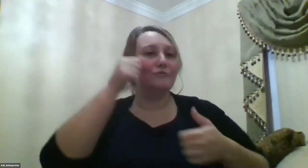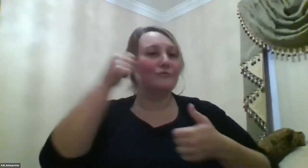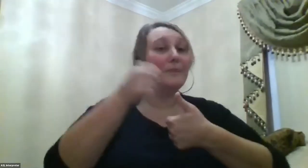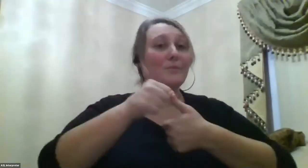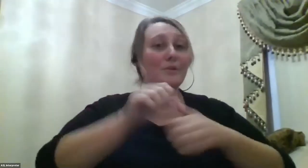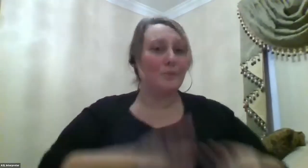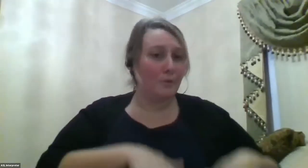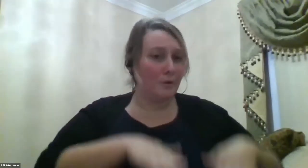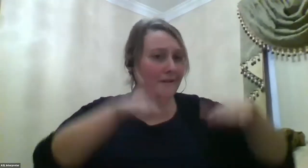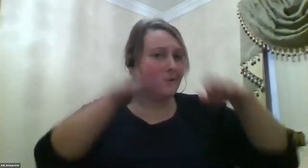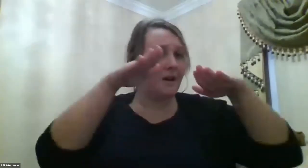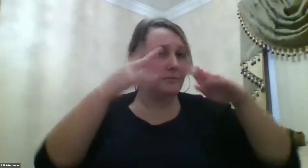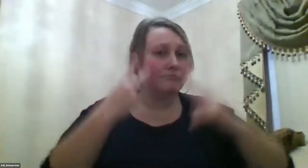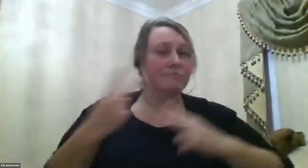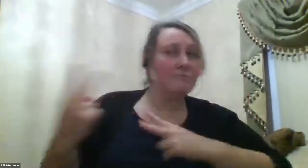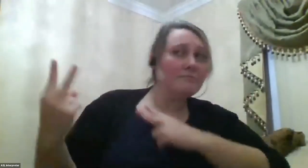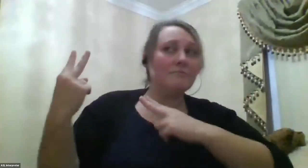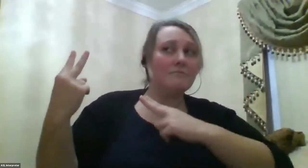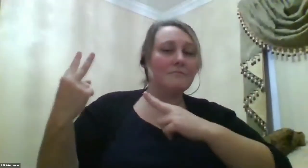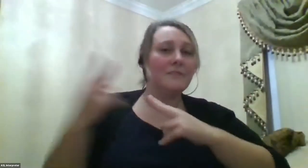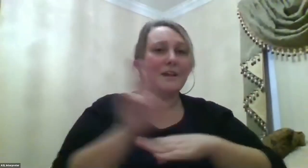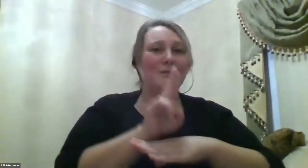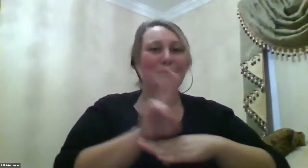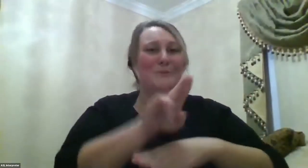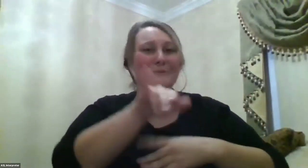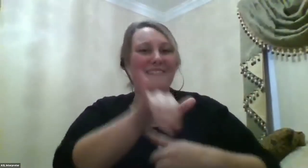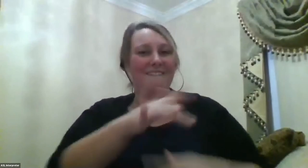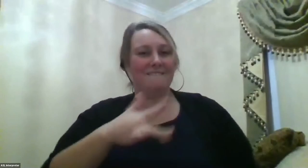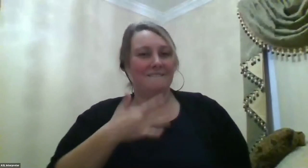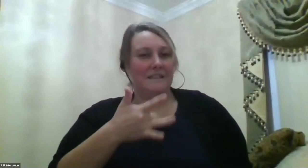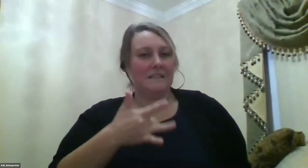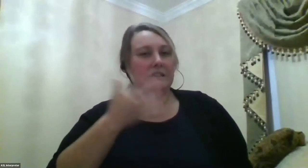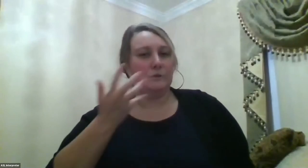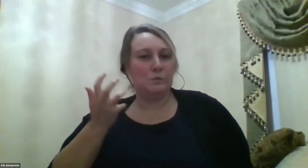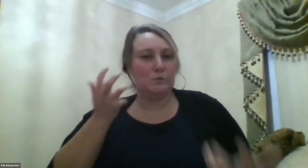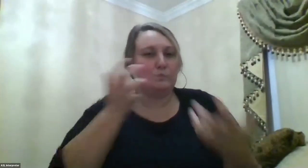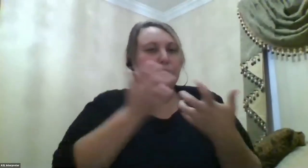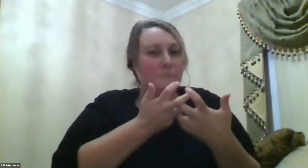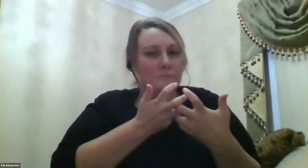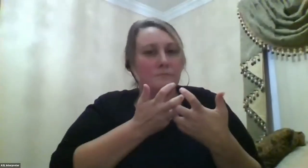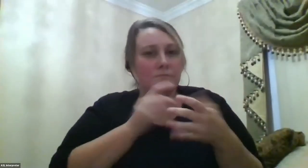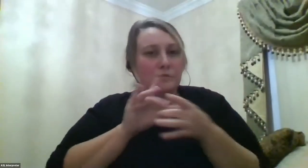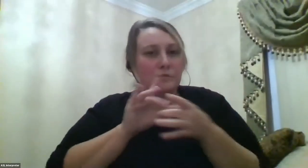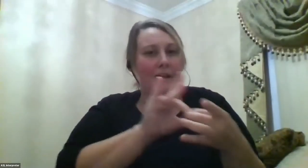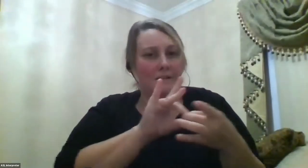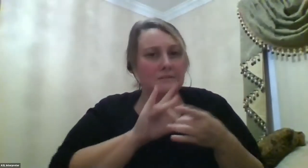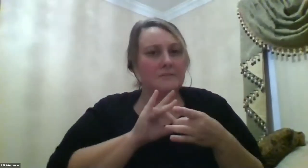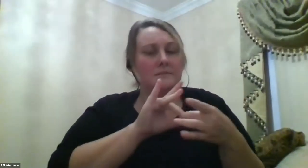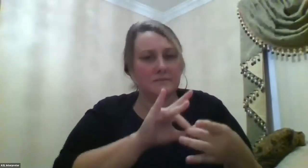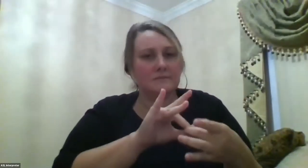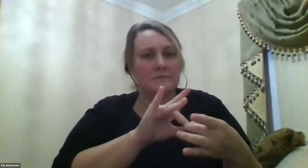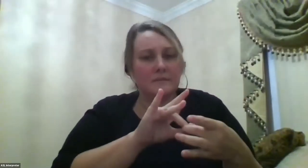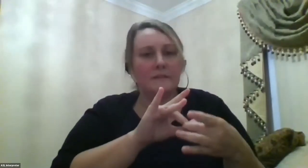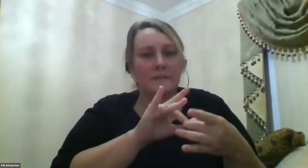alternative, um, like, uh, teleology or way of being